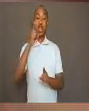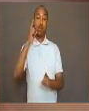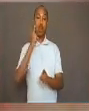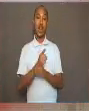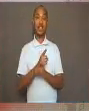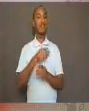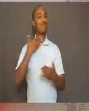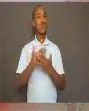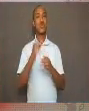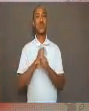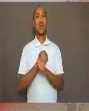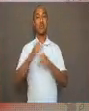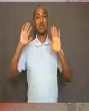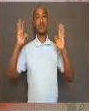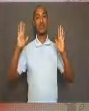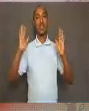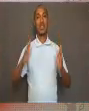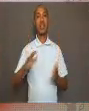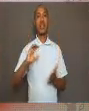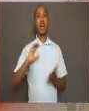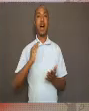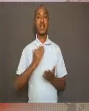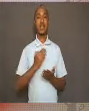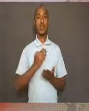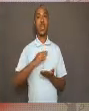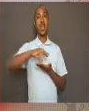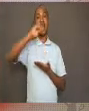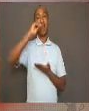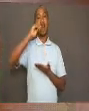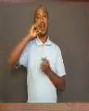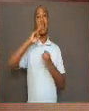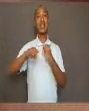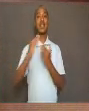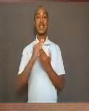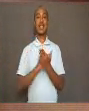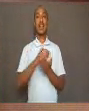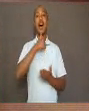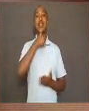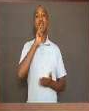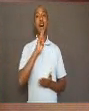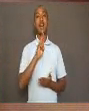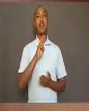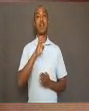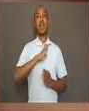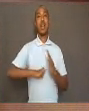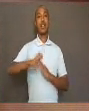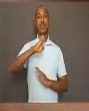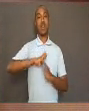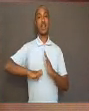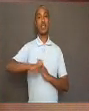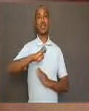work. As we learned in our last lesson, acids are